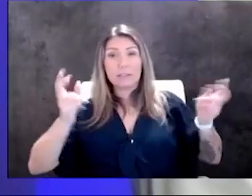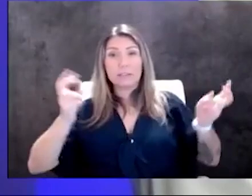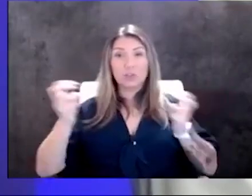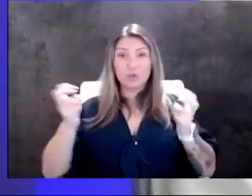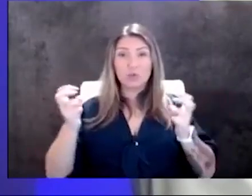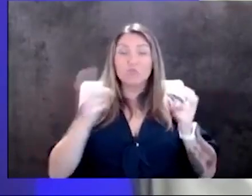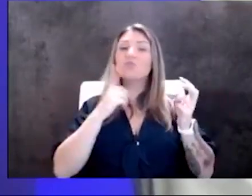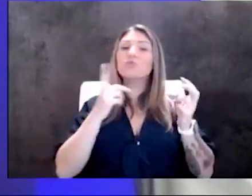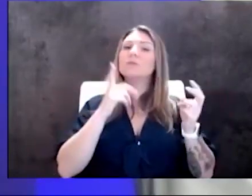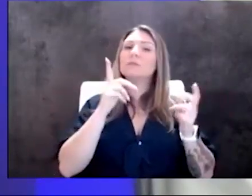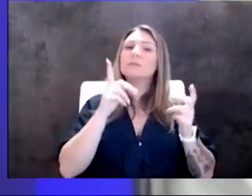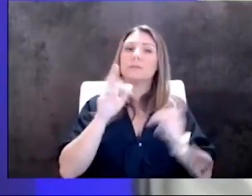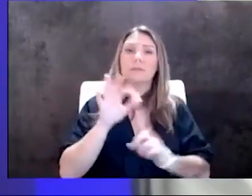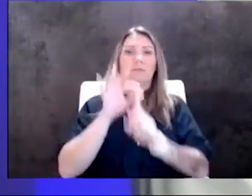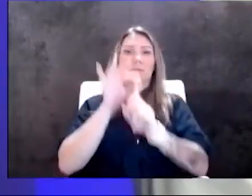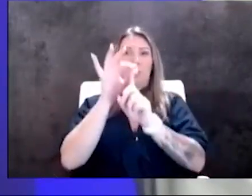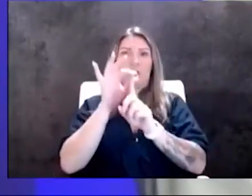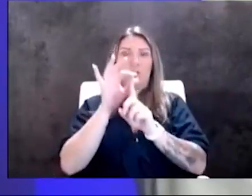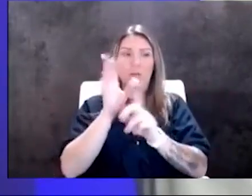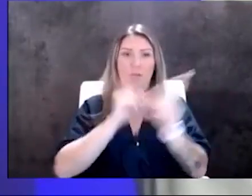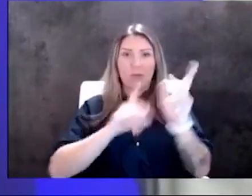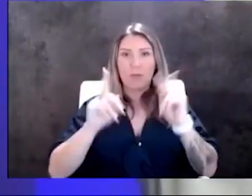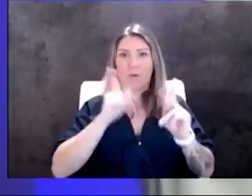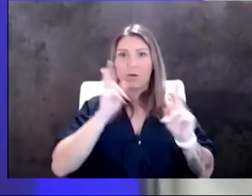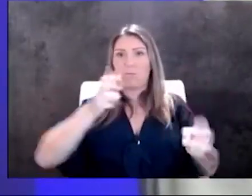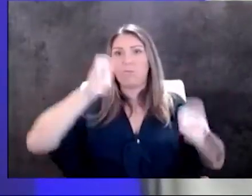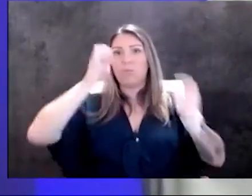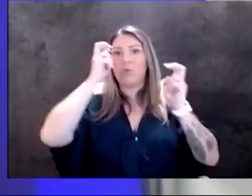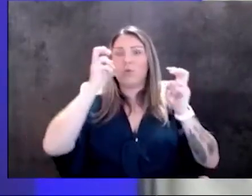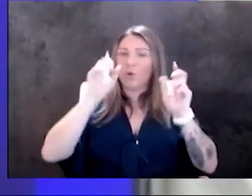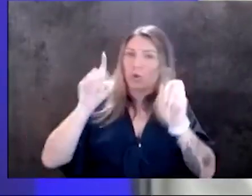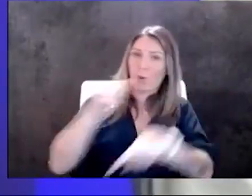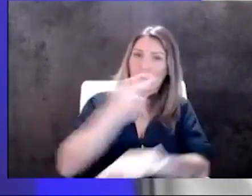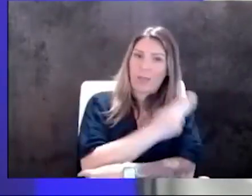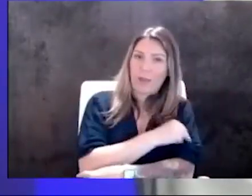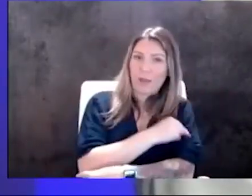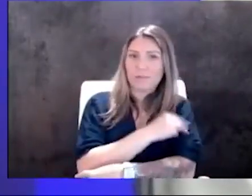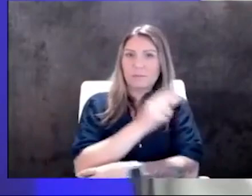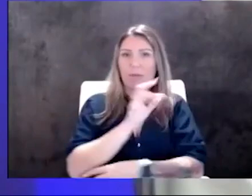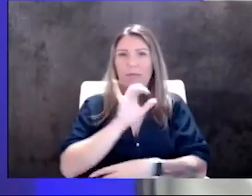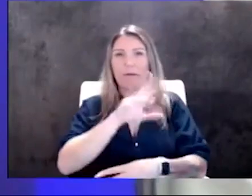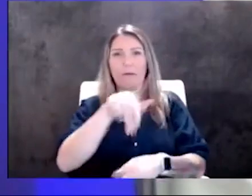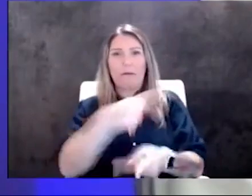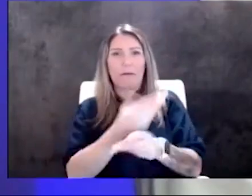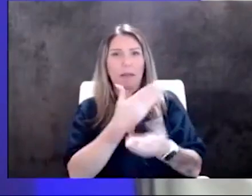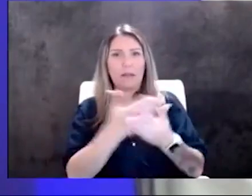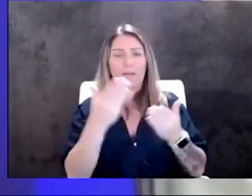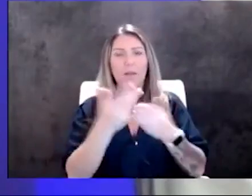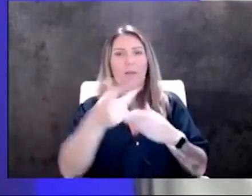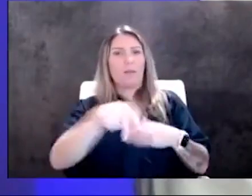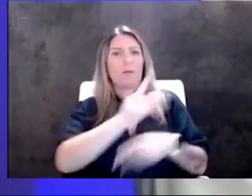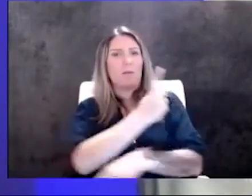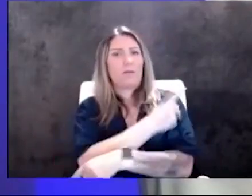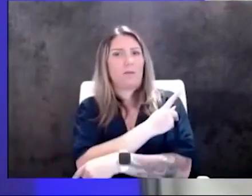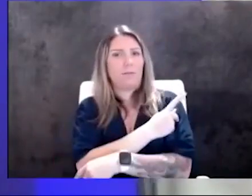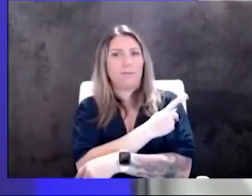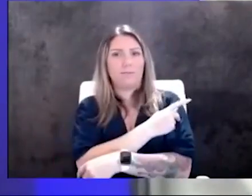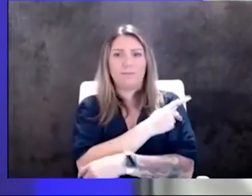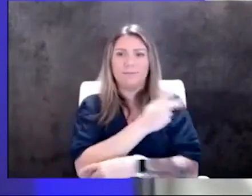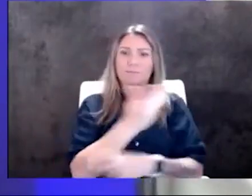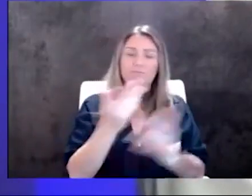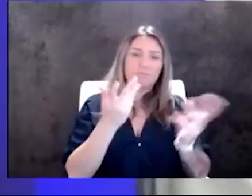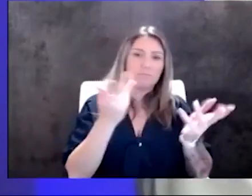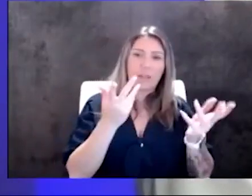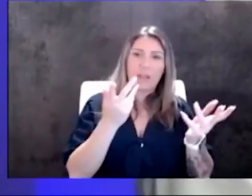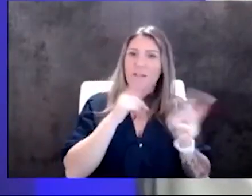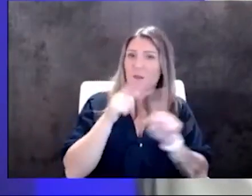that had COVID that was so severe that it required them to be hospitalized and those types of things. Those patients, for some reason, and I'll defer to the